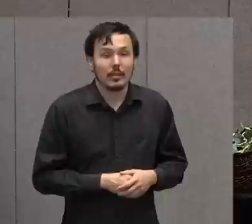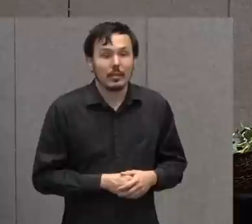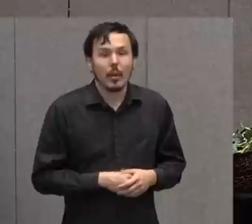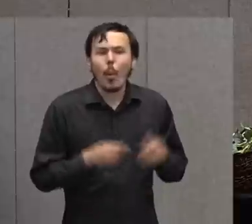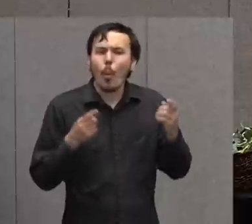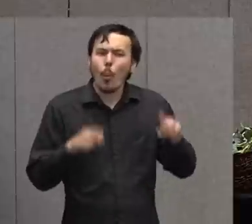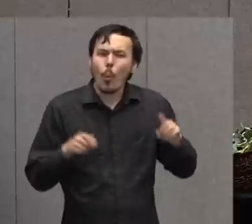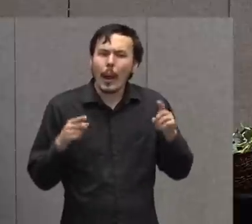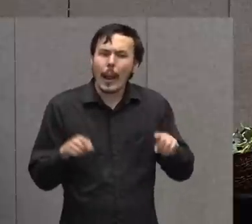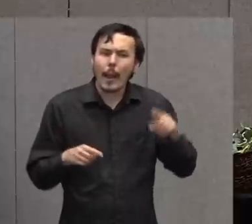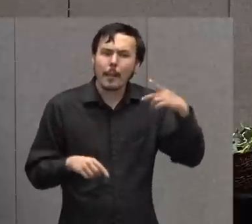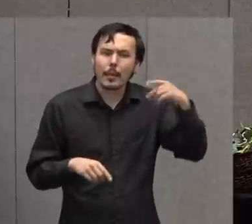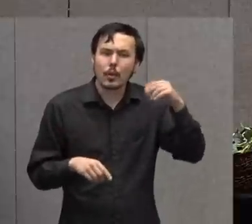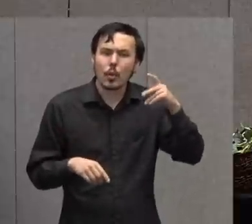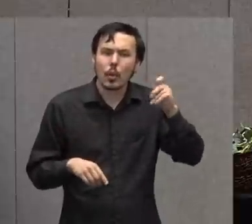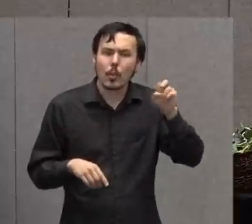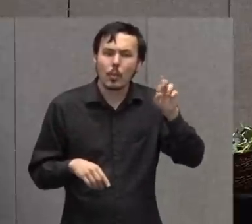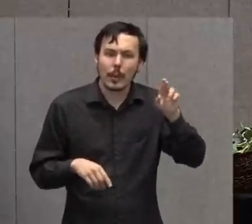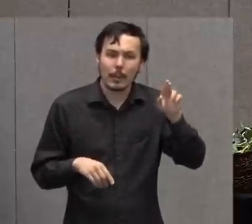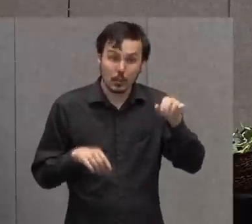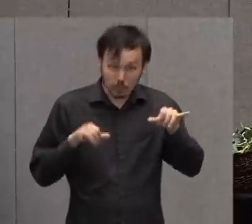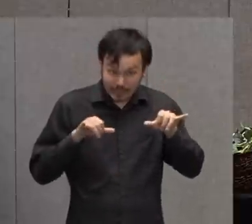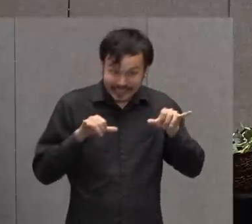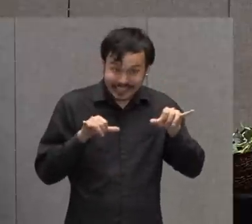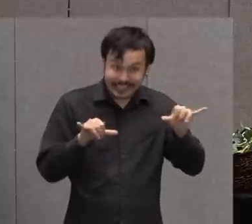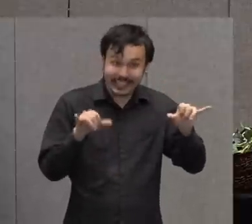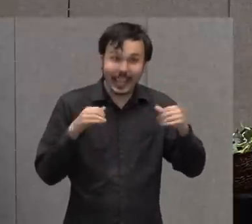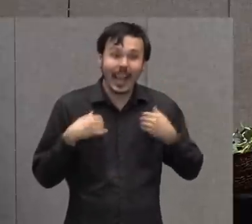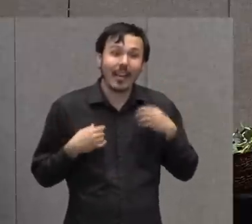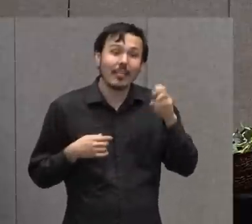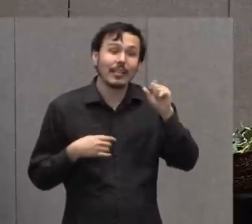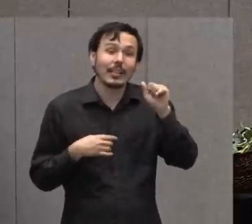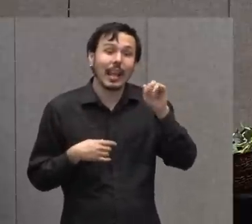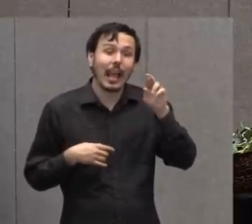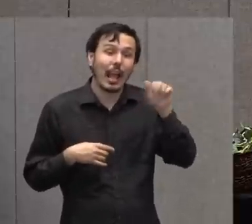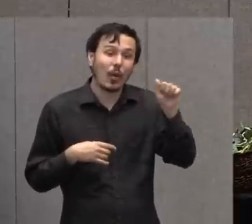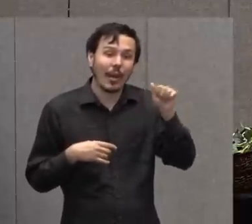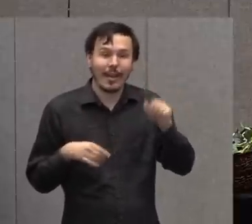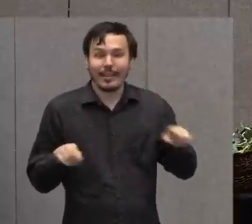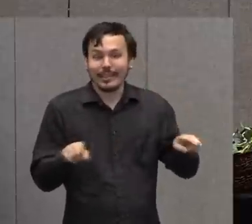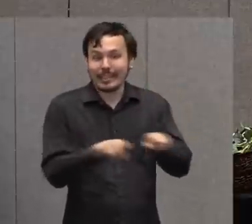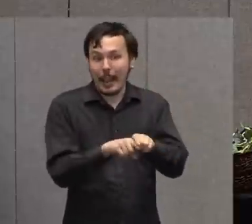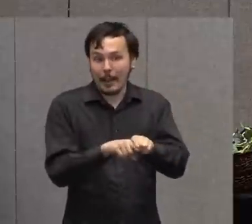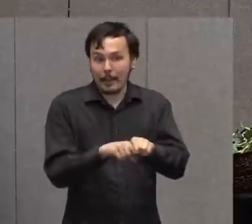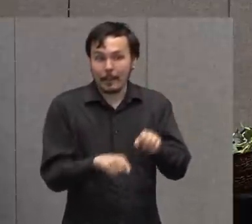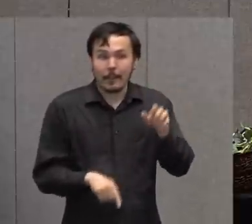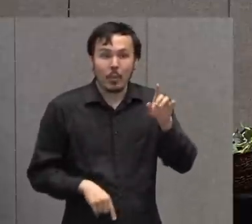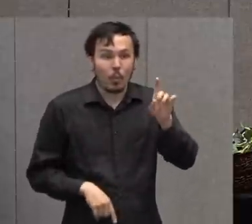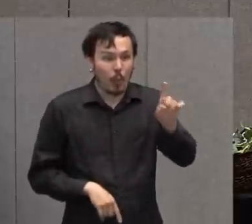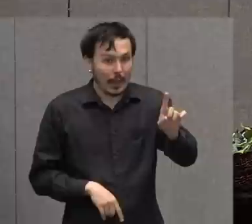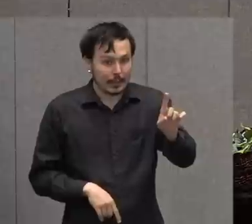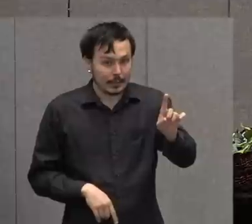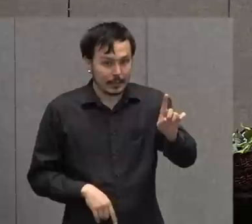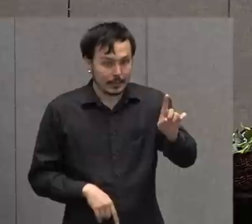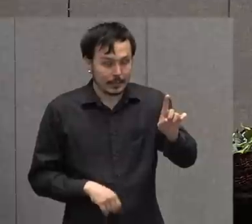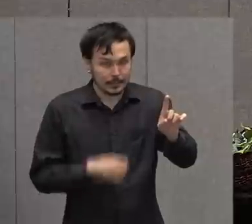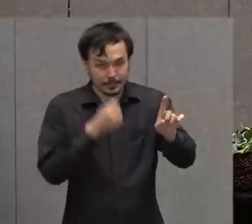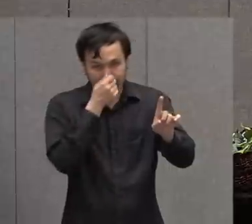what happened? We still had our area of each of these tables being 1,